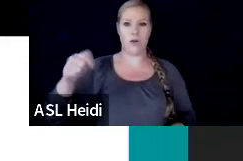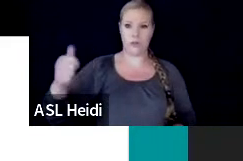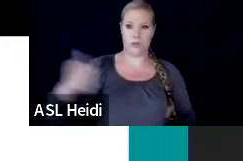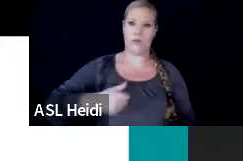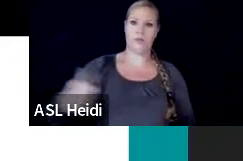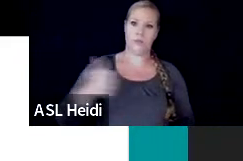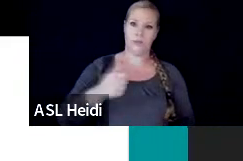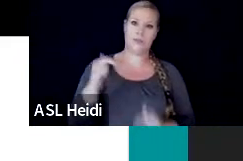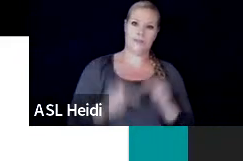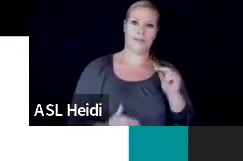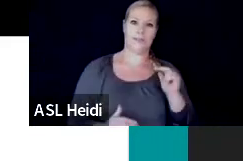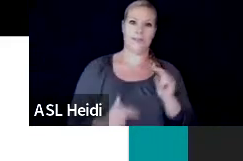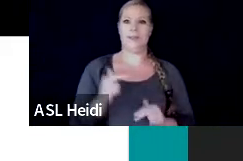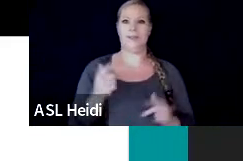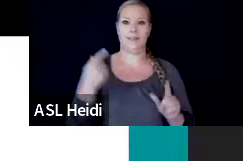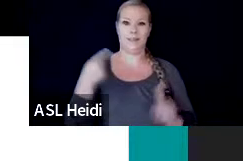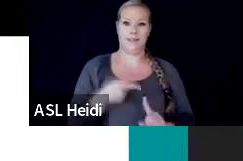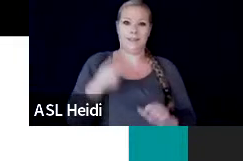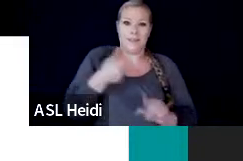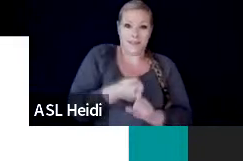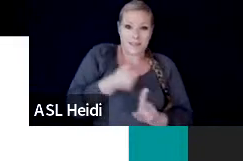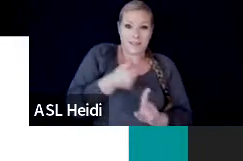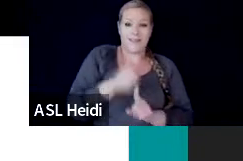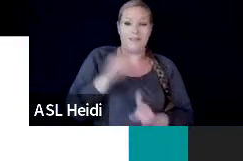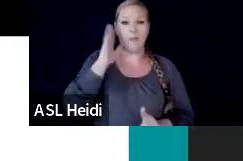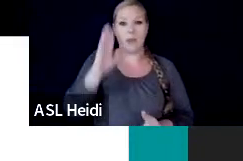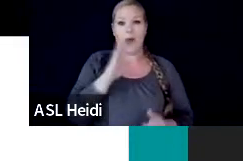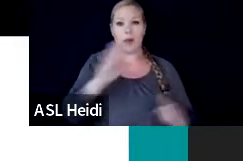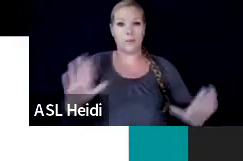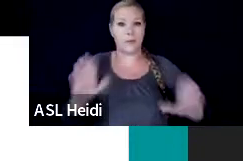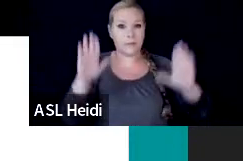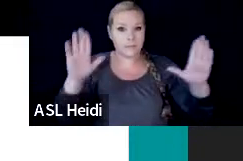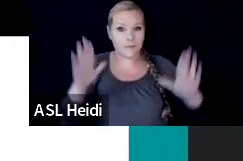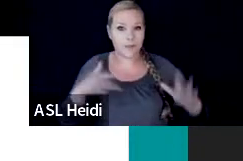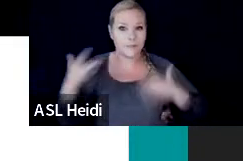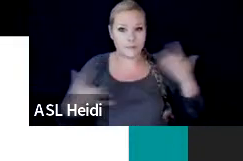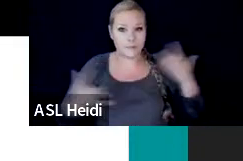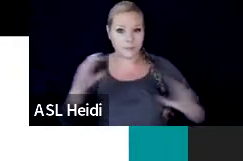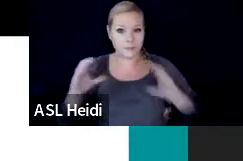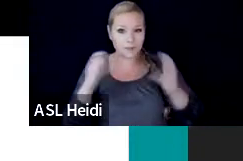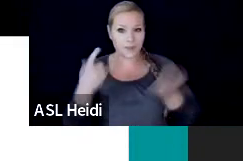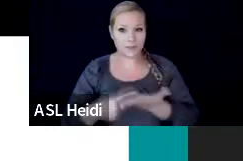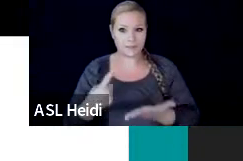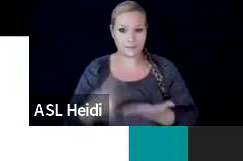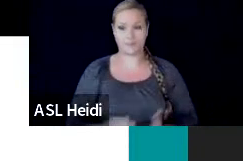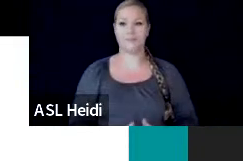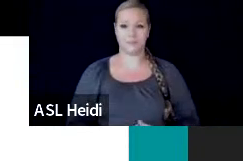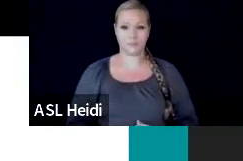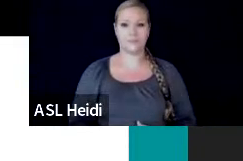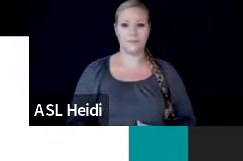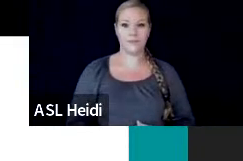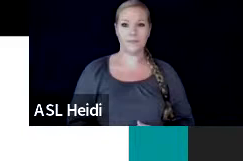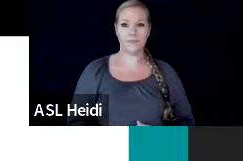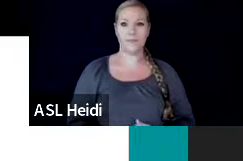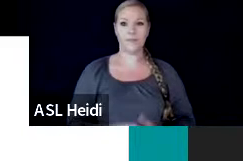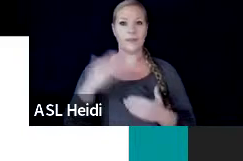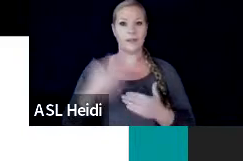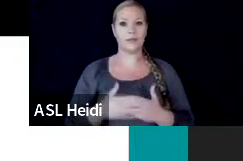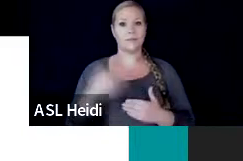conversation. So next up in this question